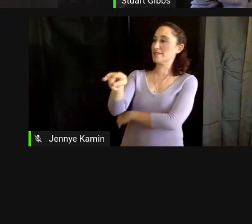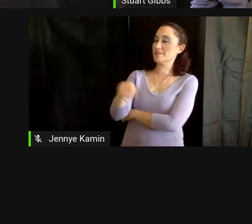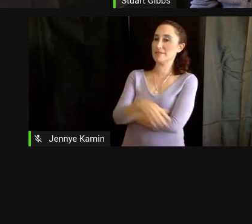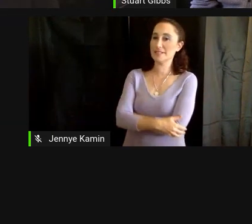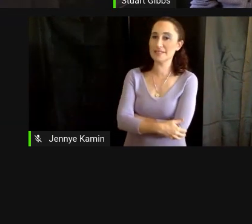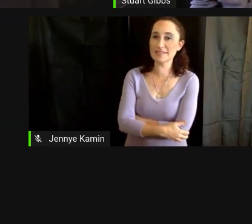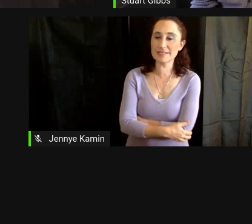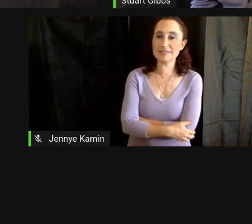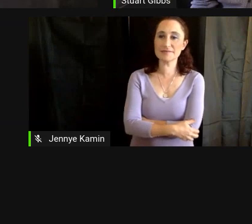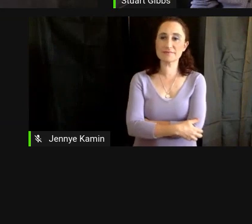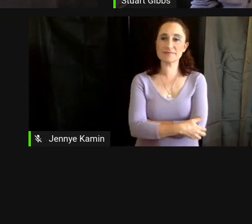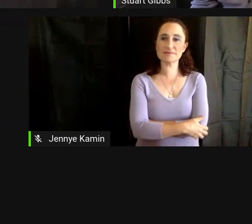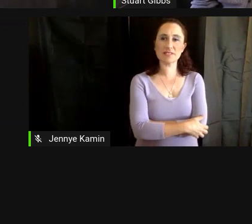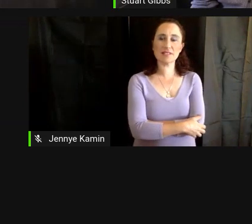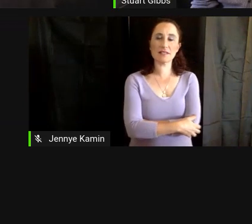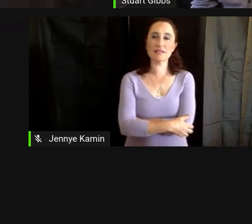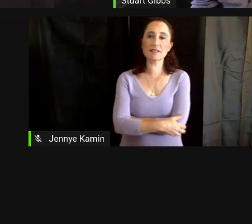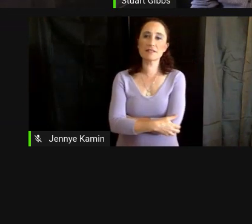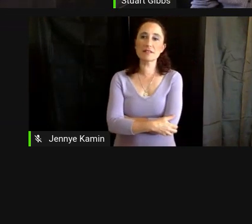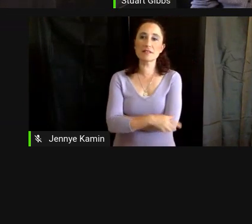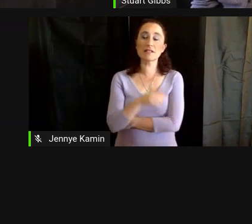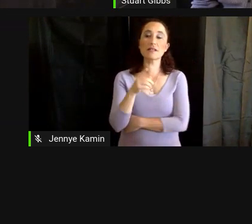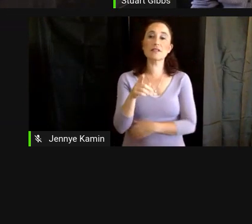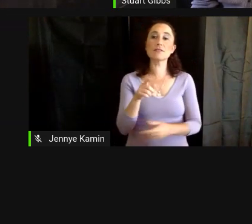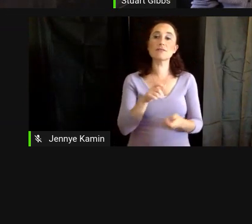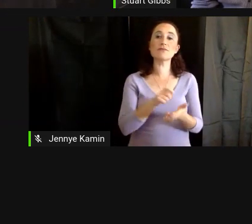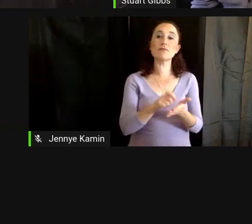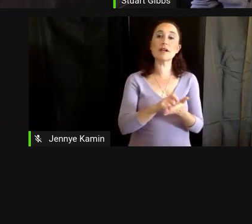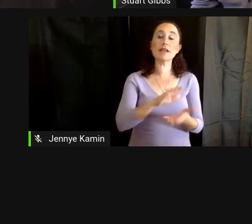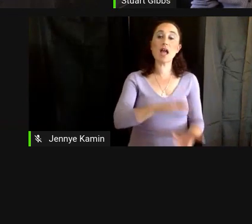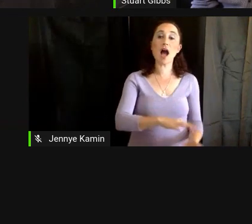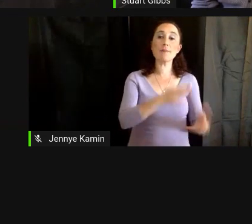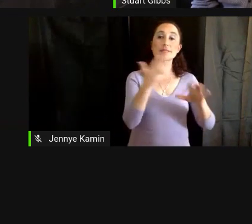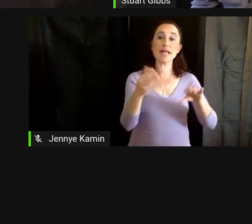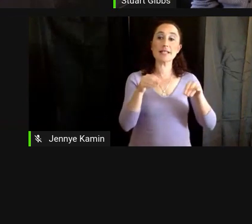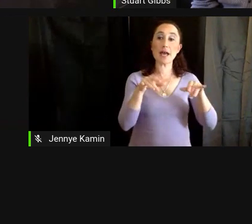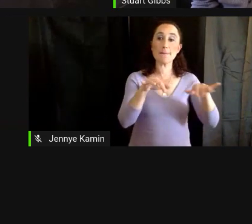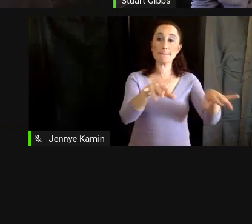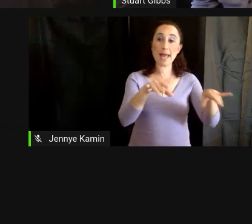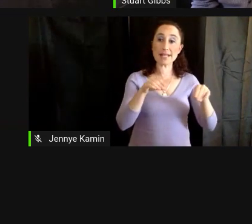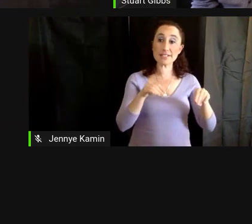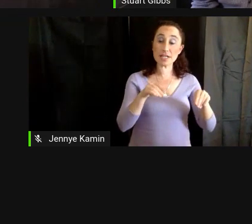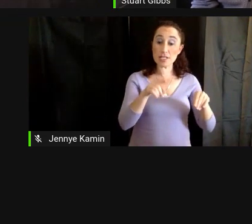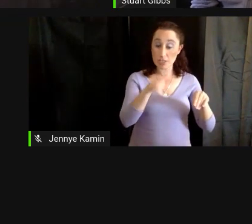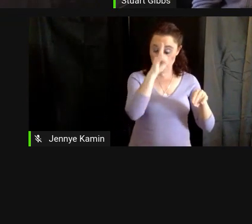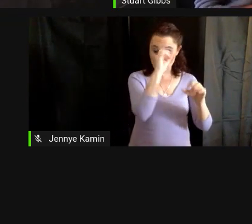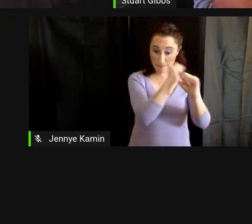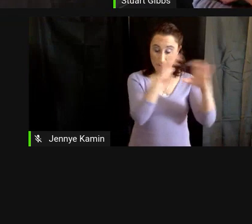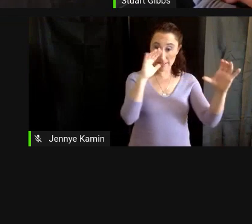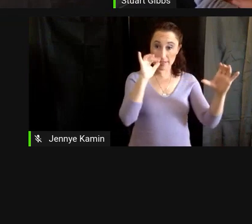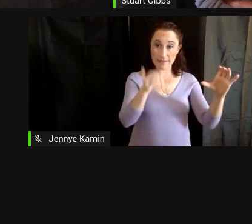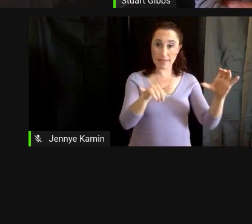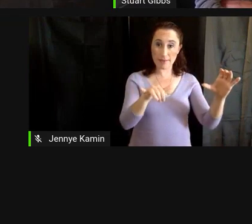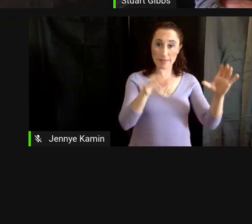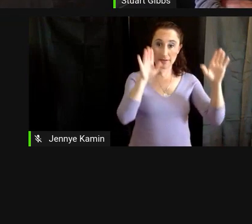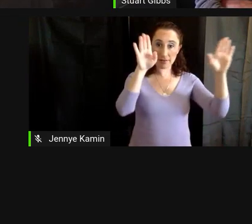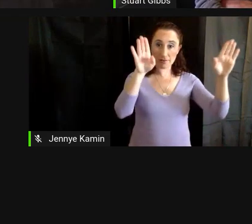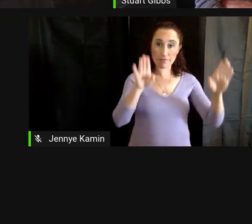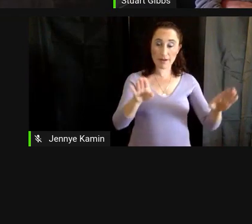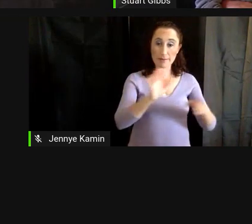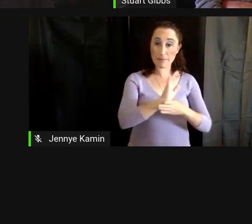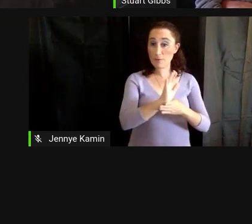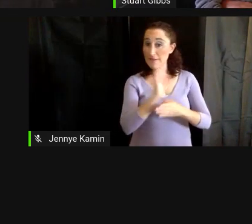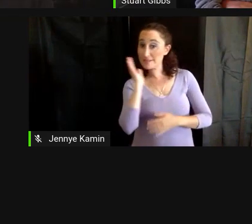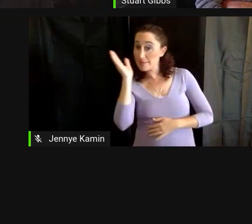wild. And when you were writing Upside Down Magic, were you ever imagining this would be a movie